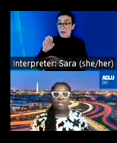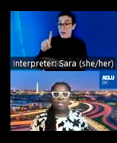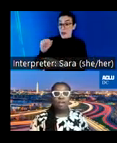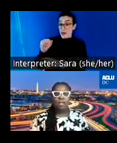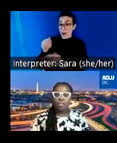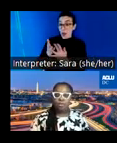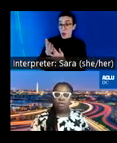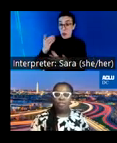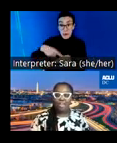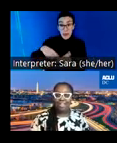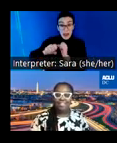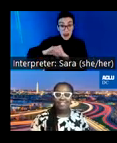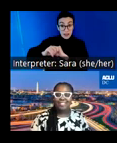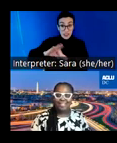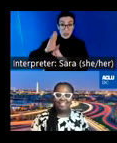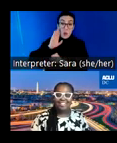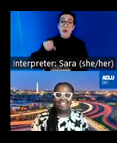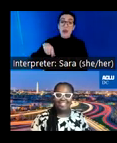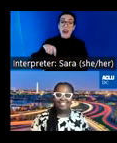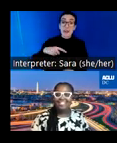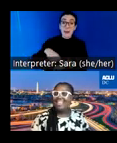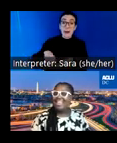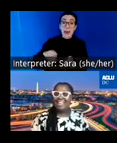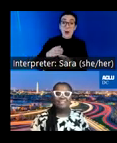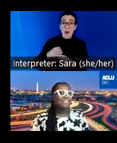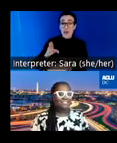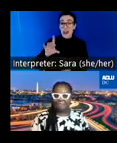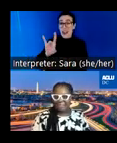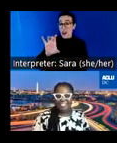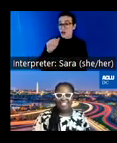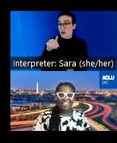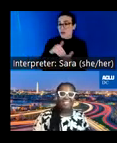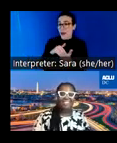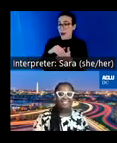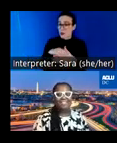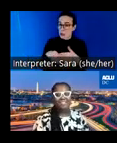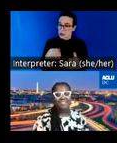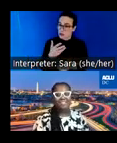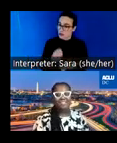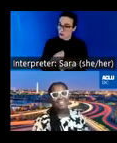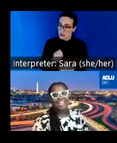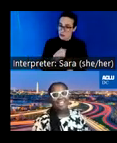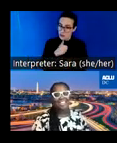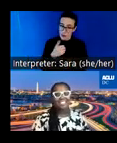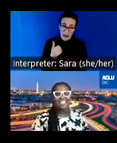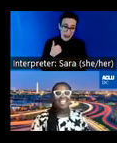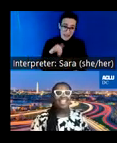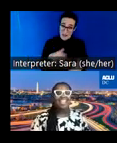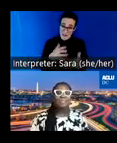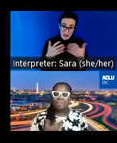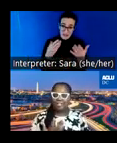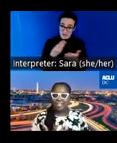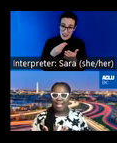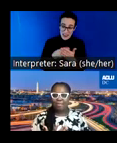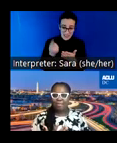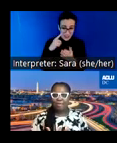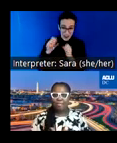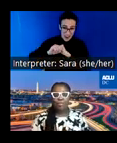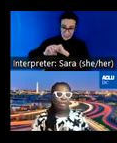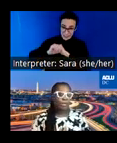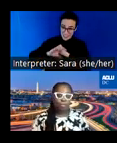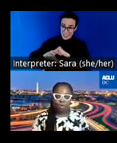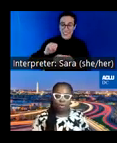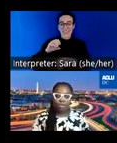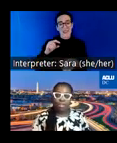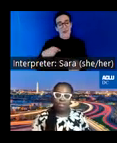pay a little over $800,000. And trust me, we don't spend that much money on advertising. So we're very happy about